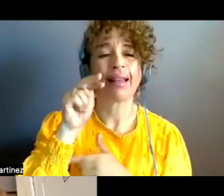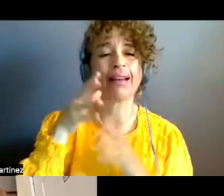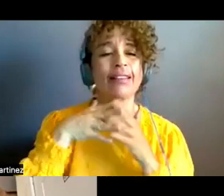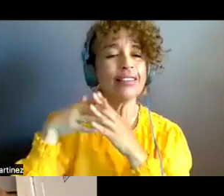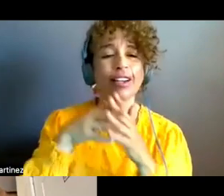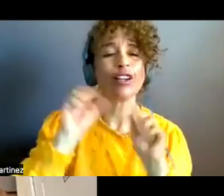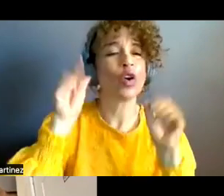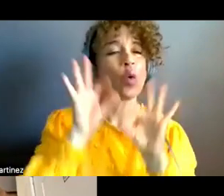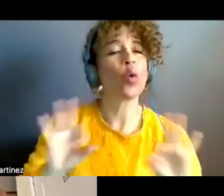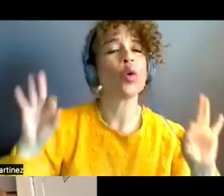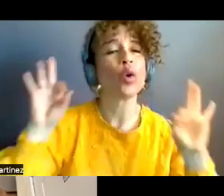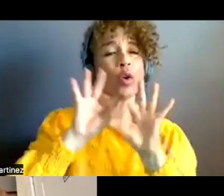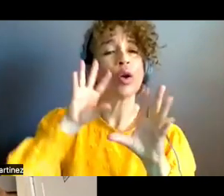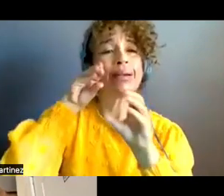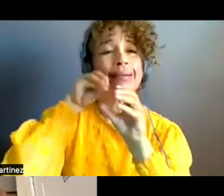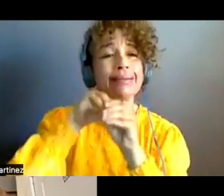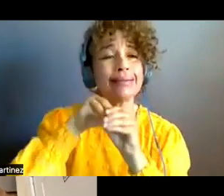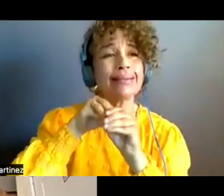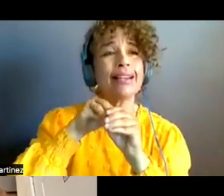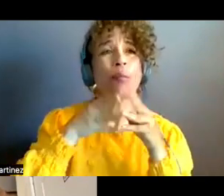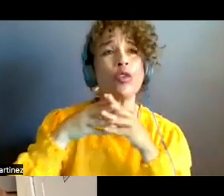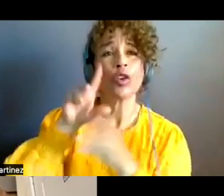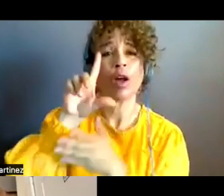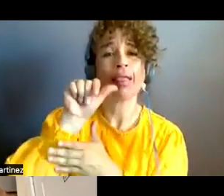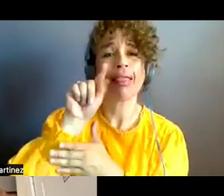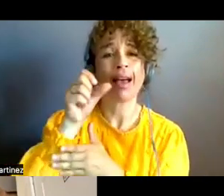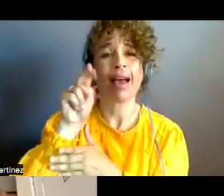always important to include music from Latin America, right, Orlando?